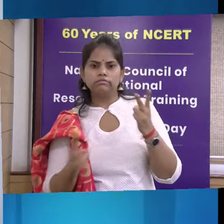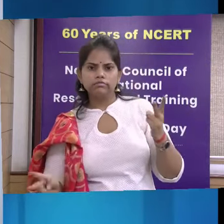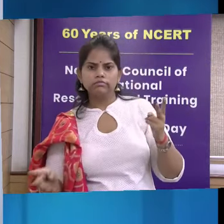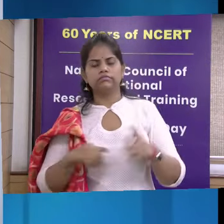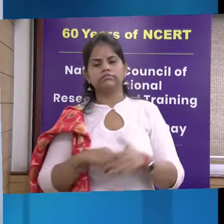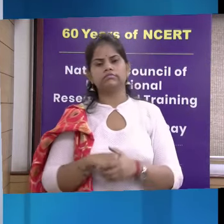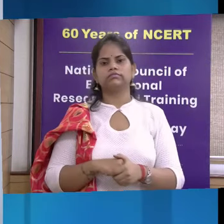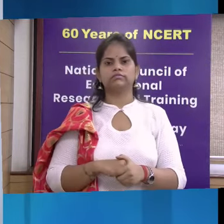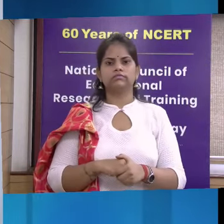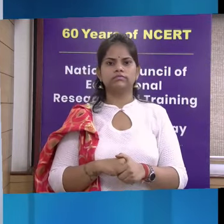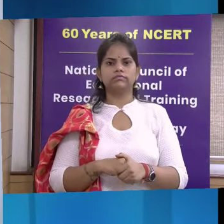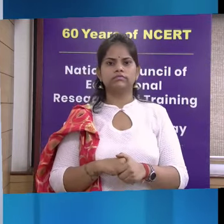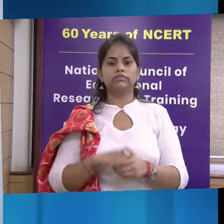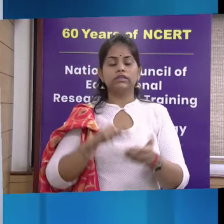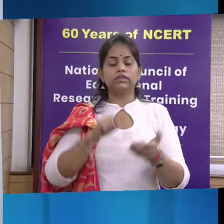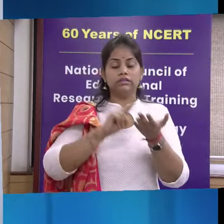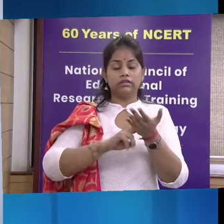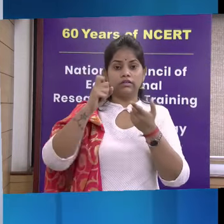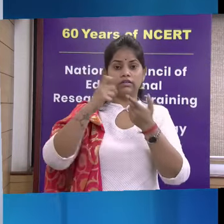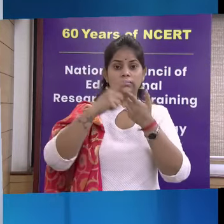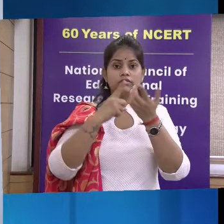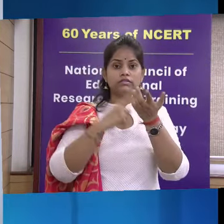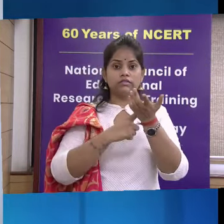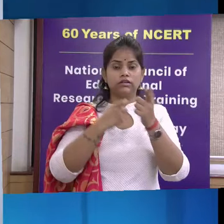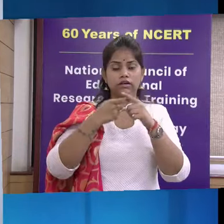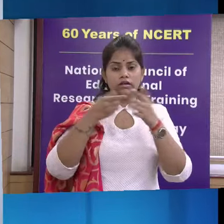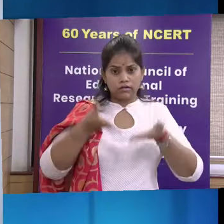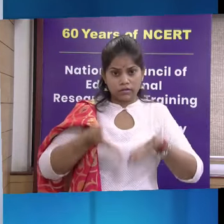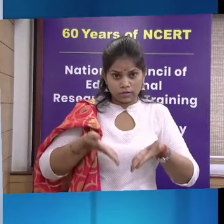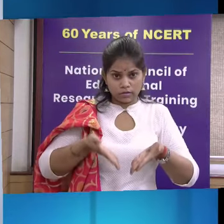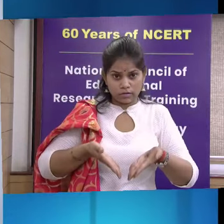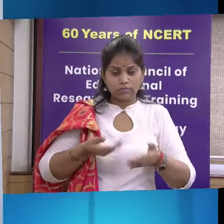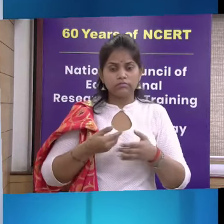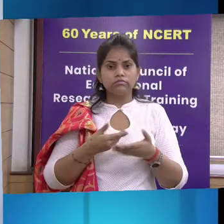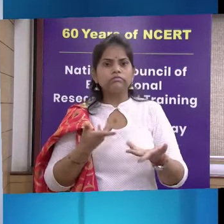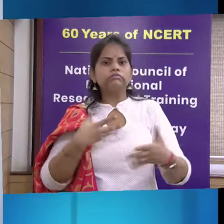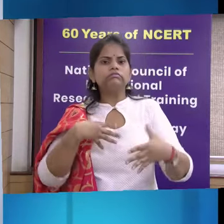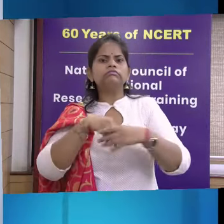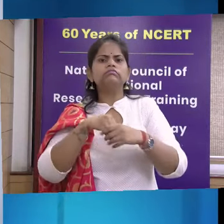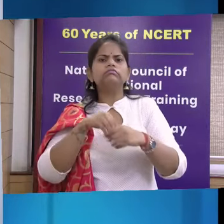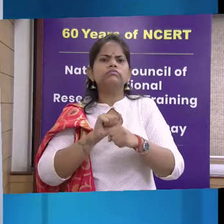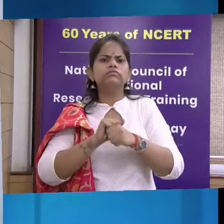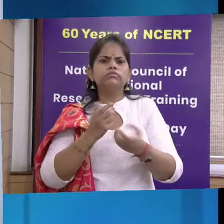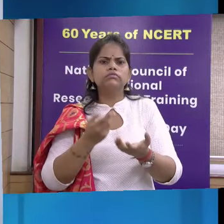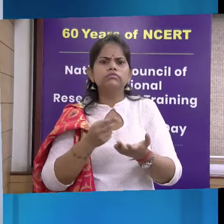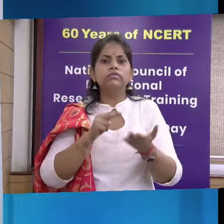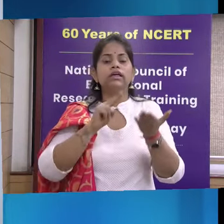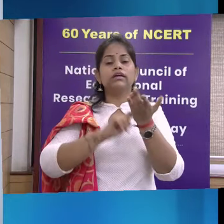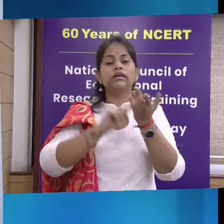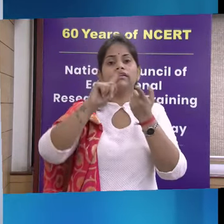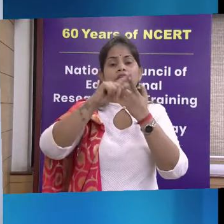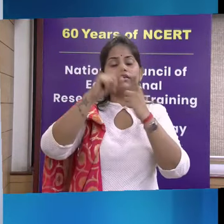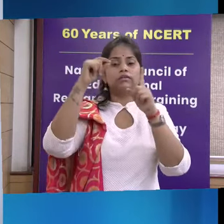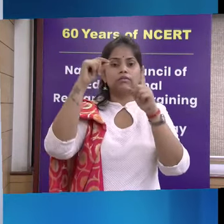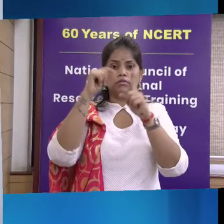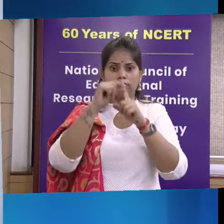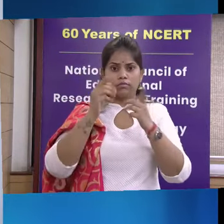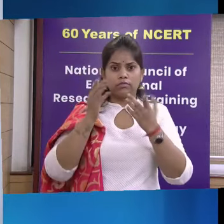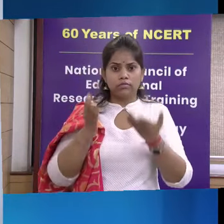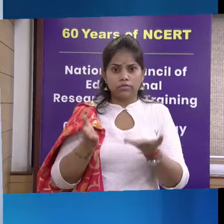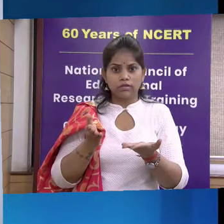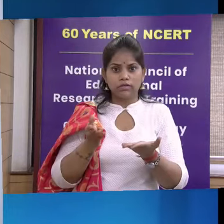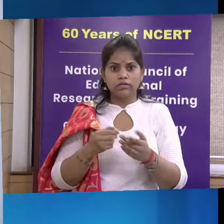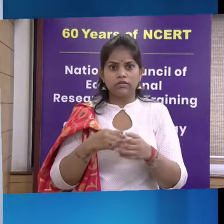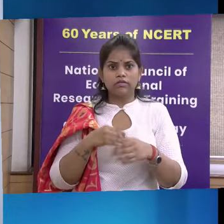NSQF, NCERT is currently engaged in development of National Curriculum Framework. Following